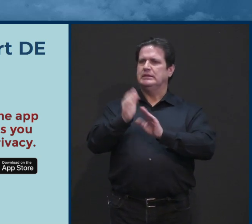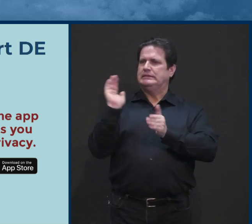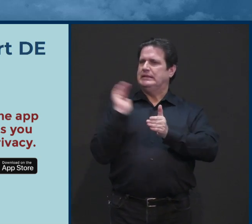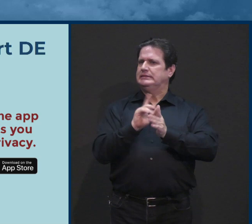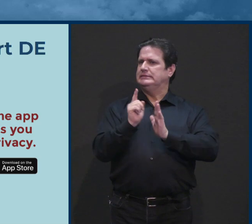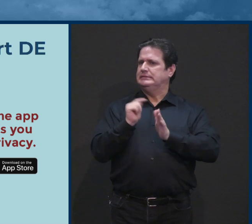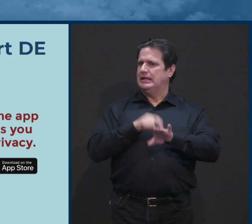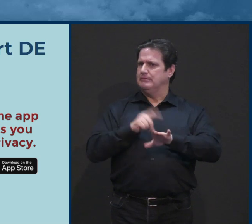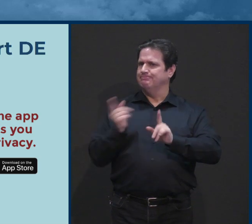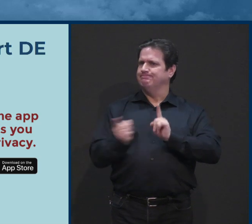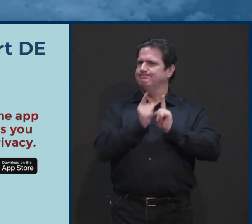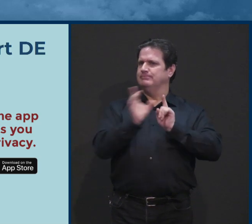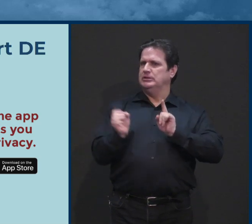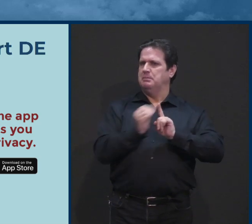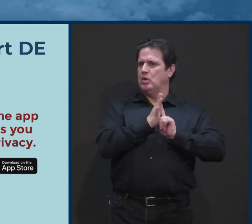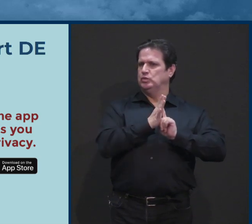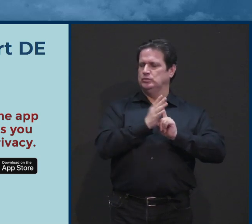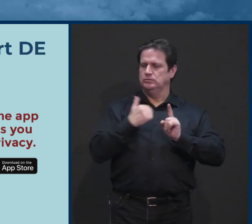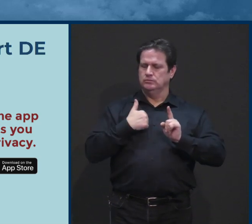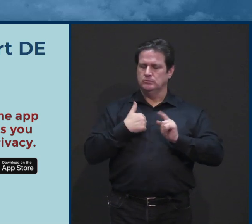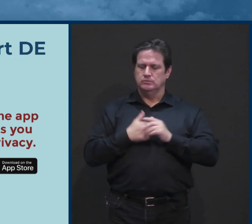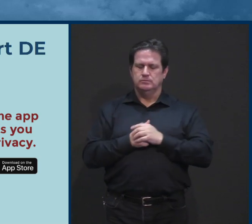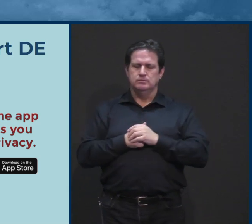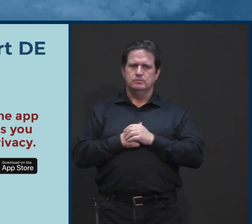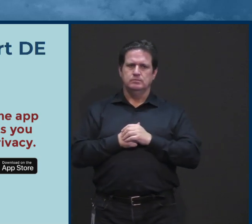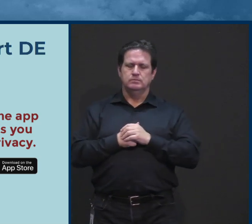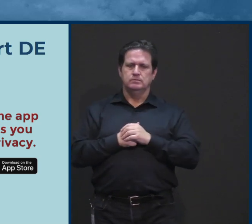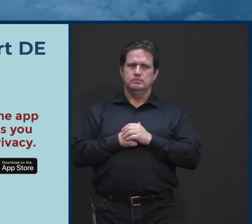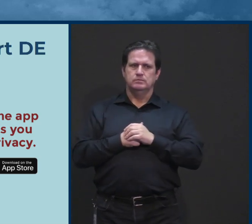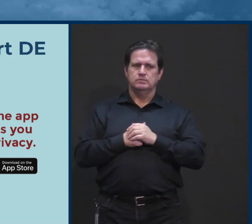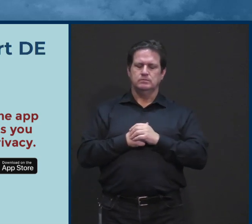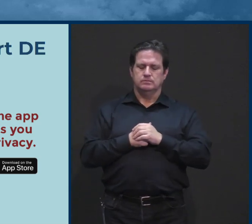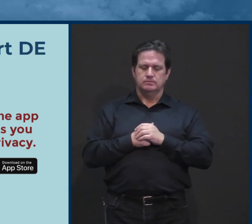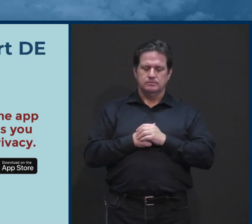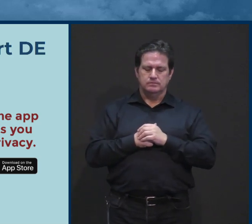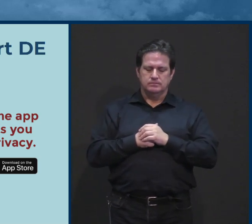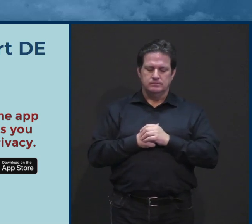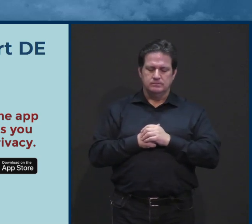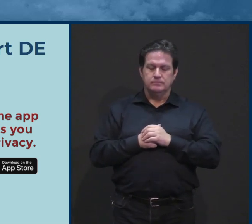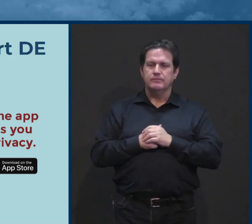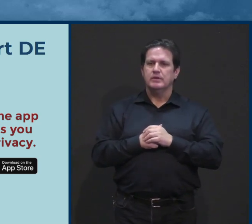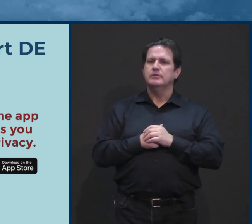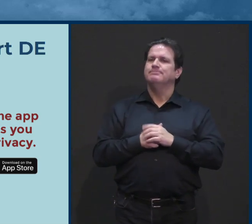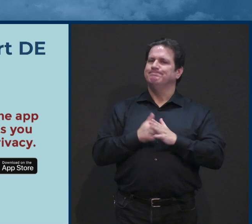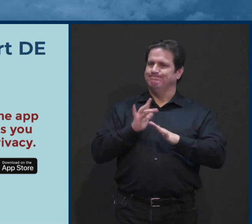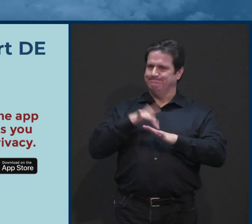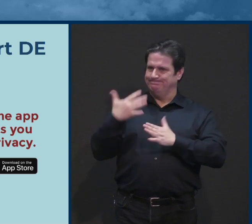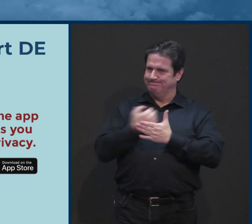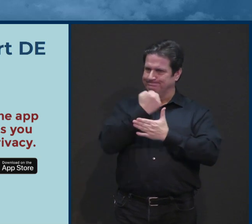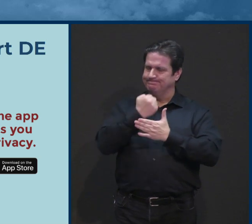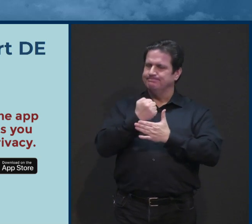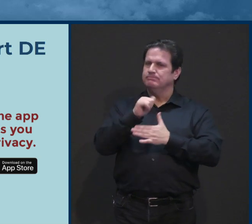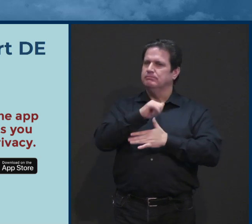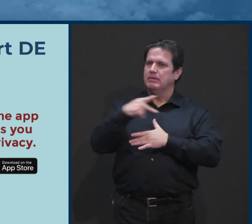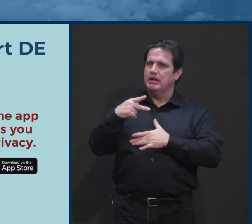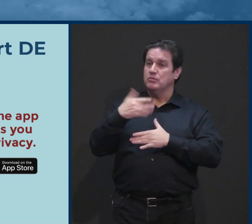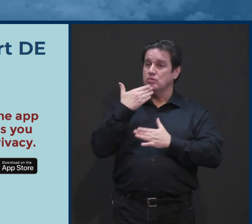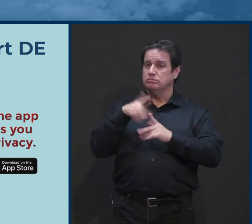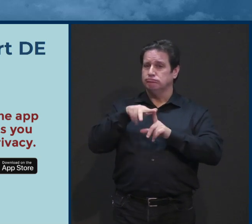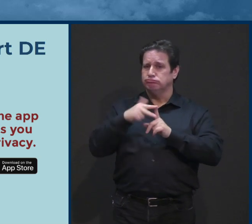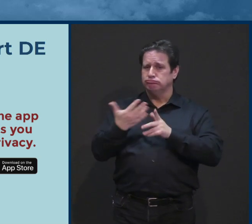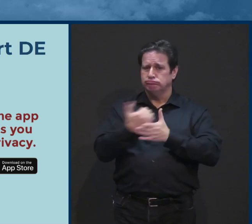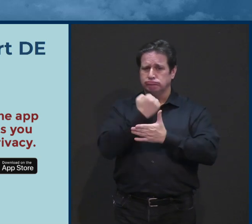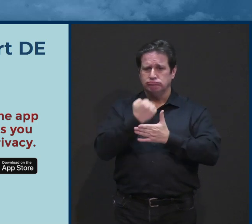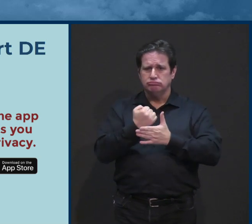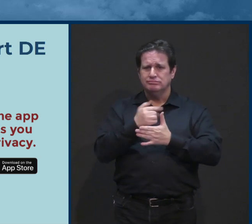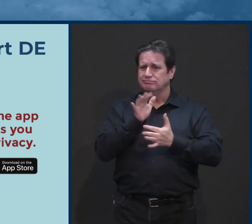and so, or more, I should say. And so you should avail yourself of this. It's a good tool to use.